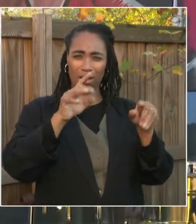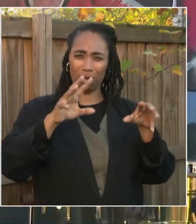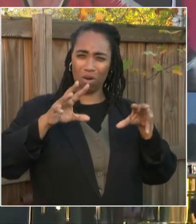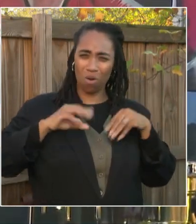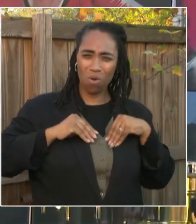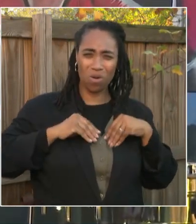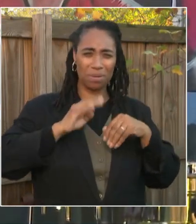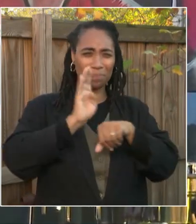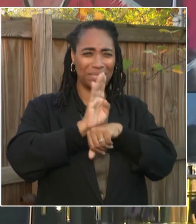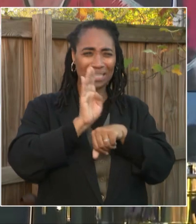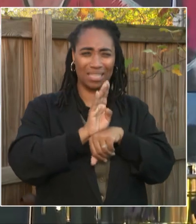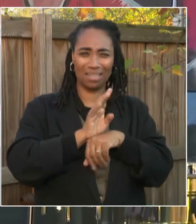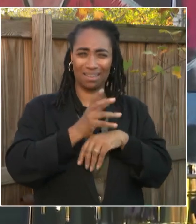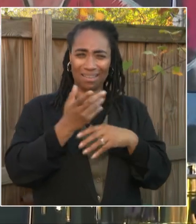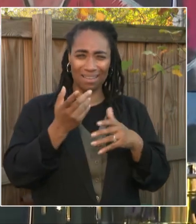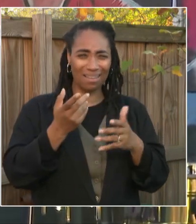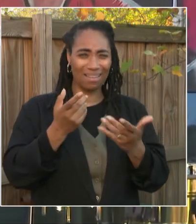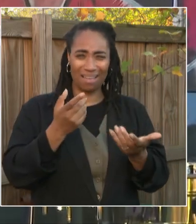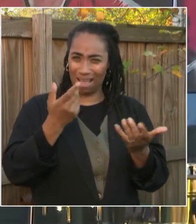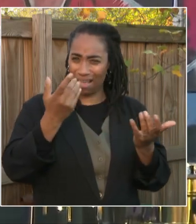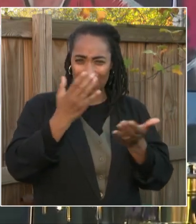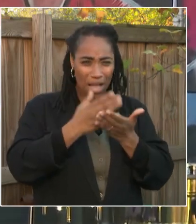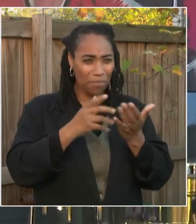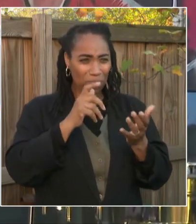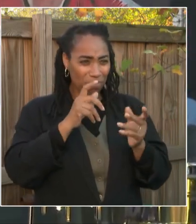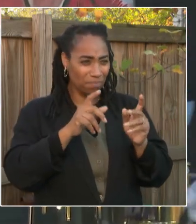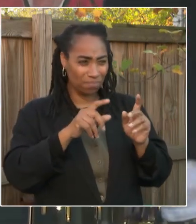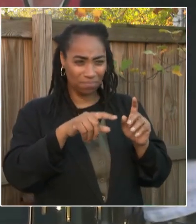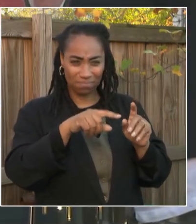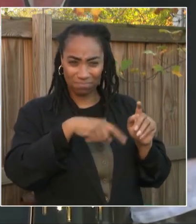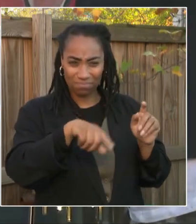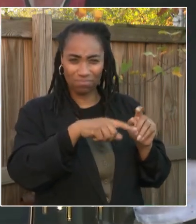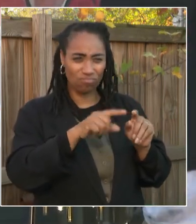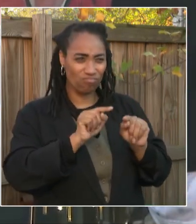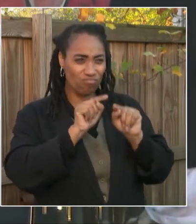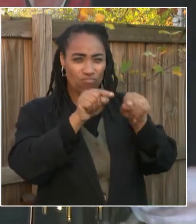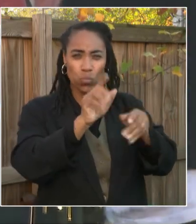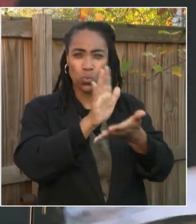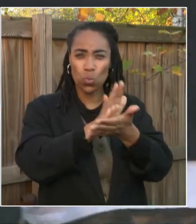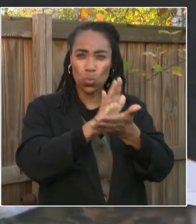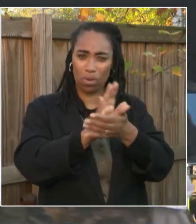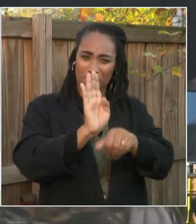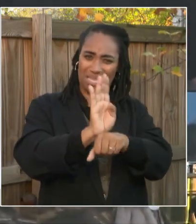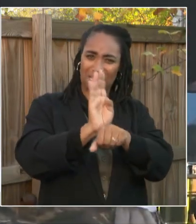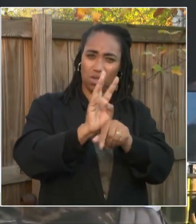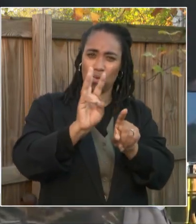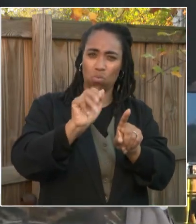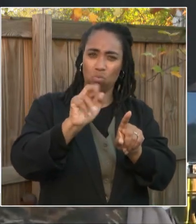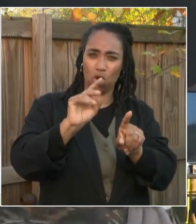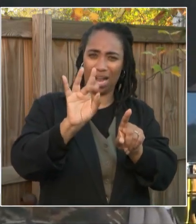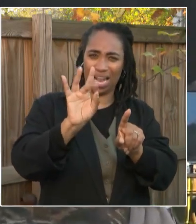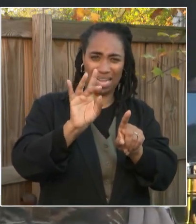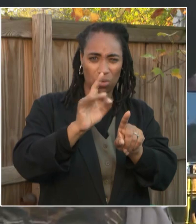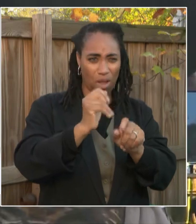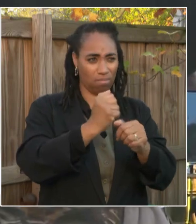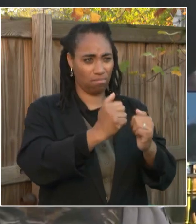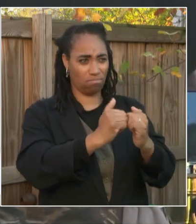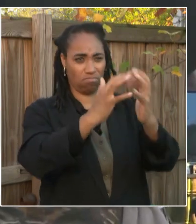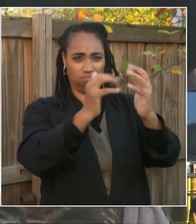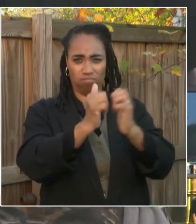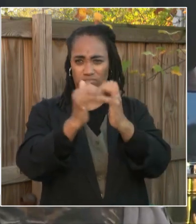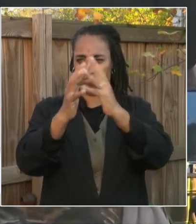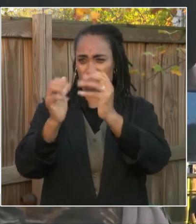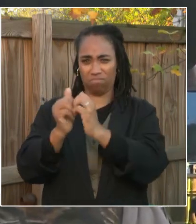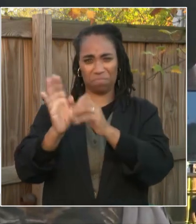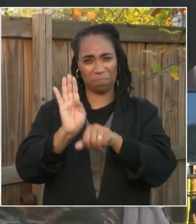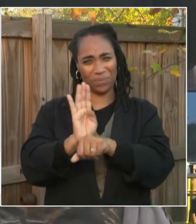are opening up, right? Around the corner, you have Kitchen Savage.